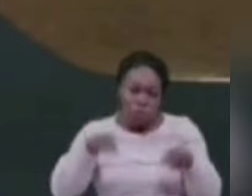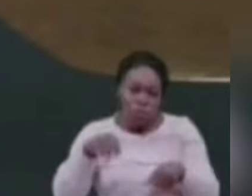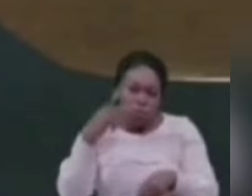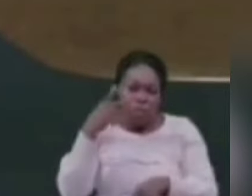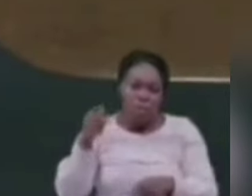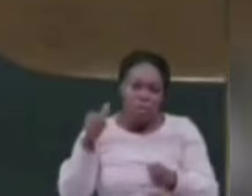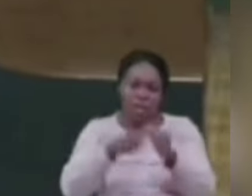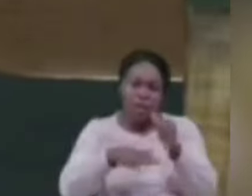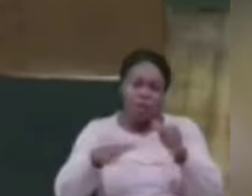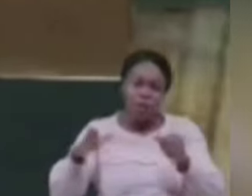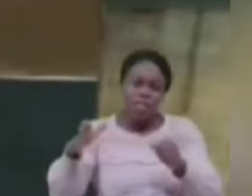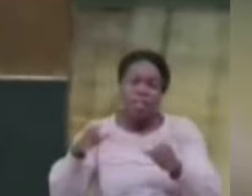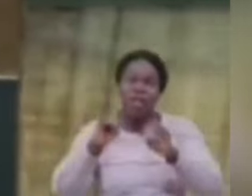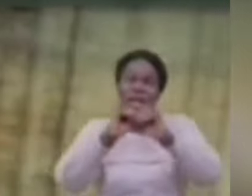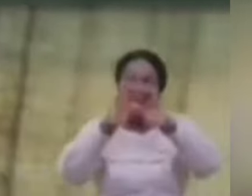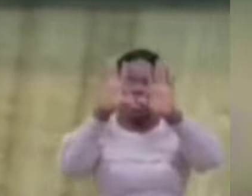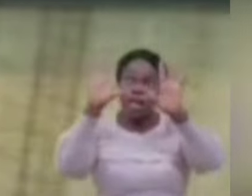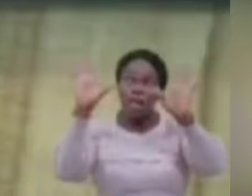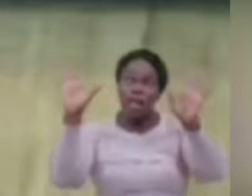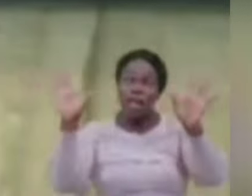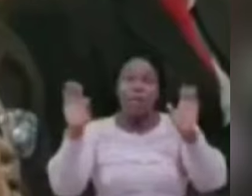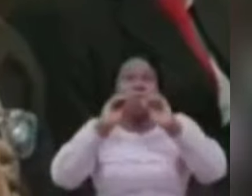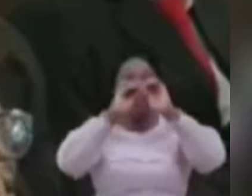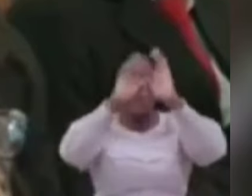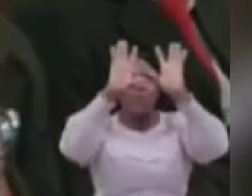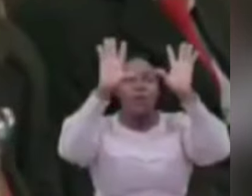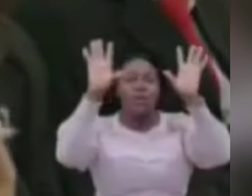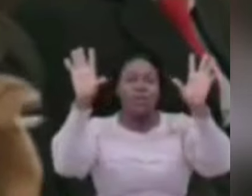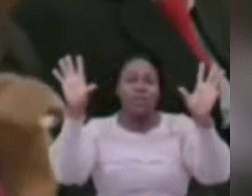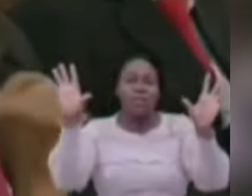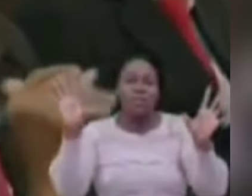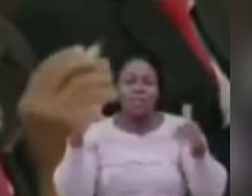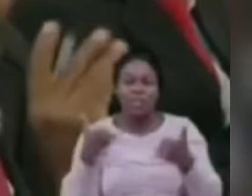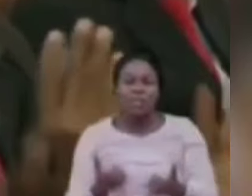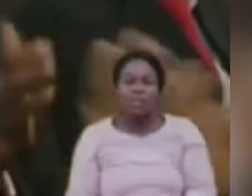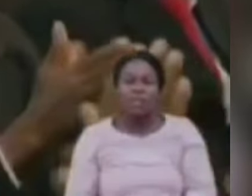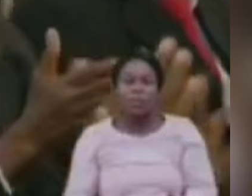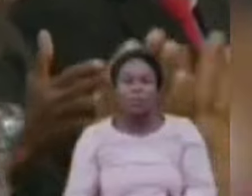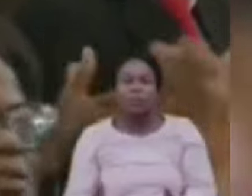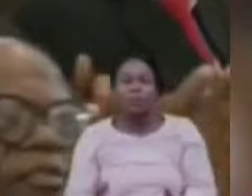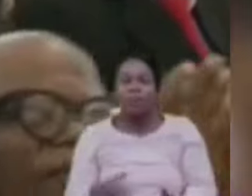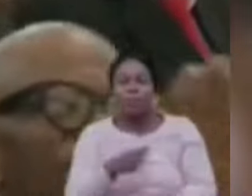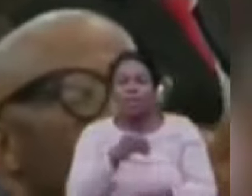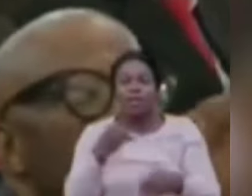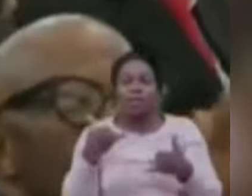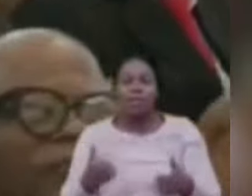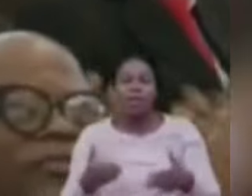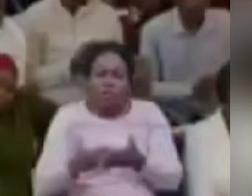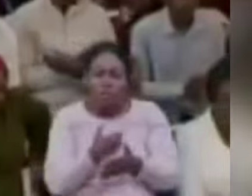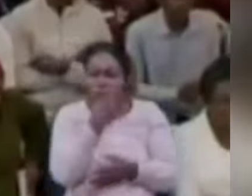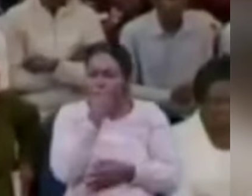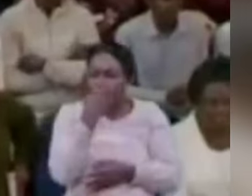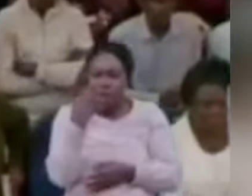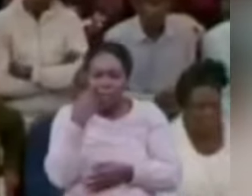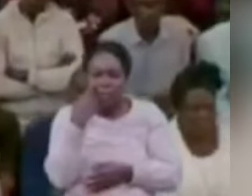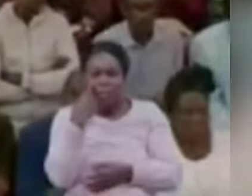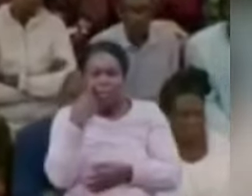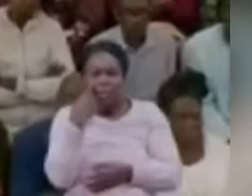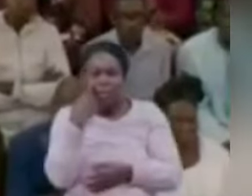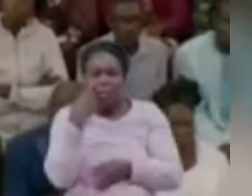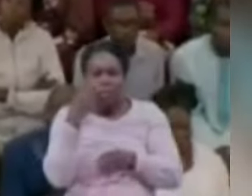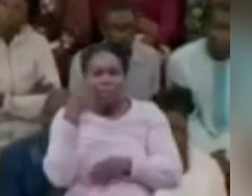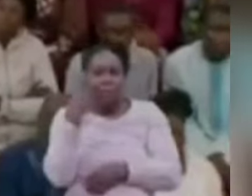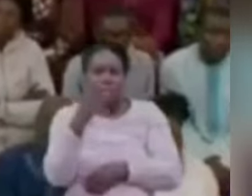see everything clearly. It was like, I have a new eyesight. That's all